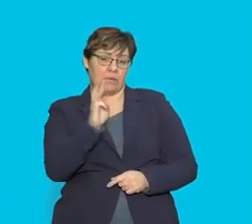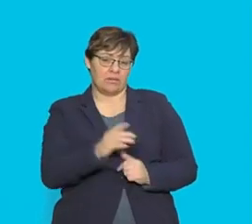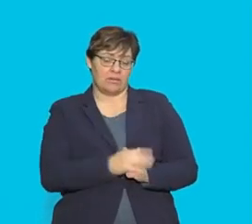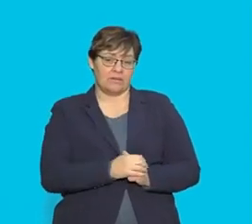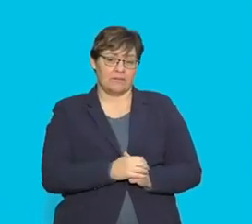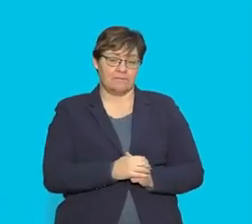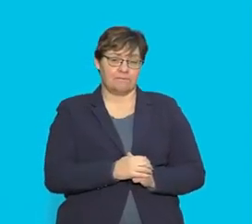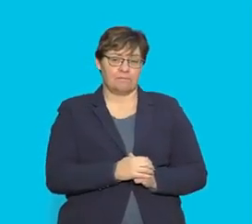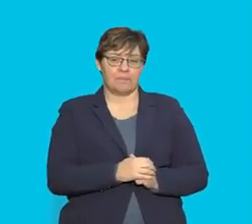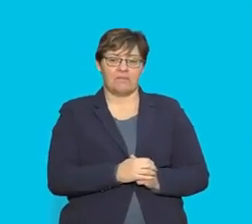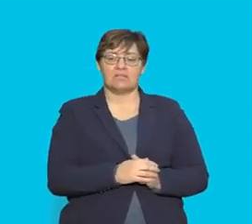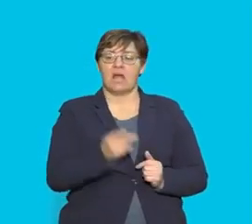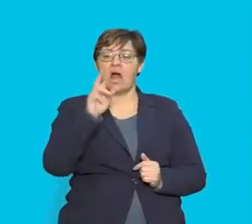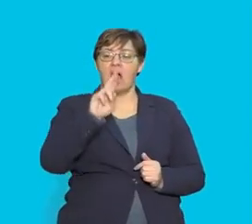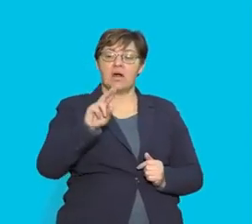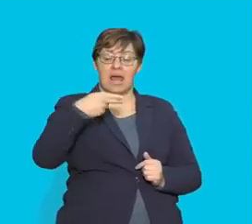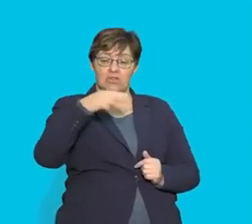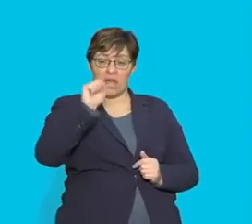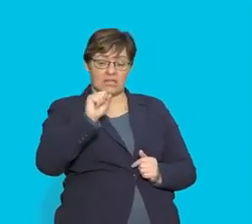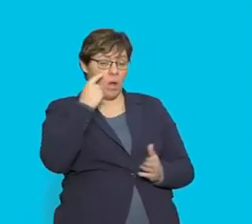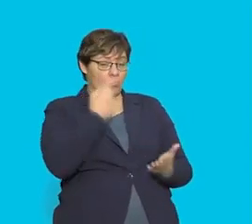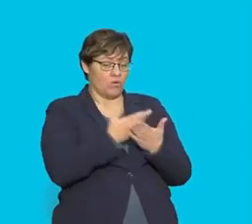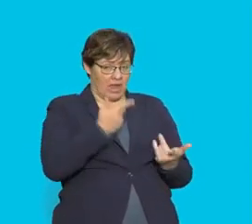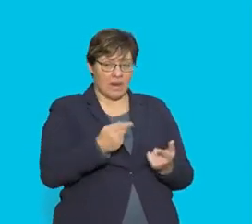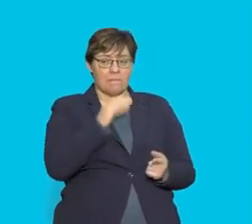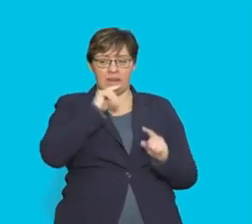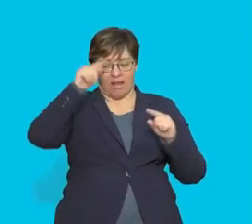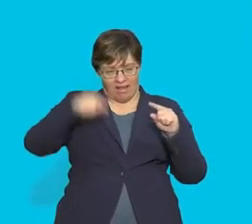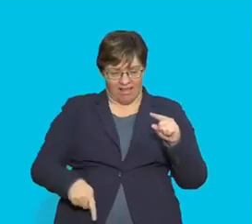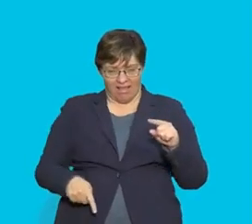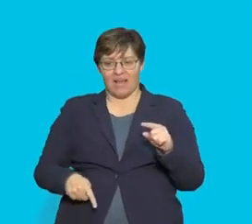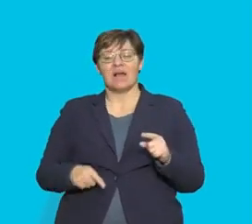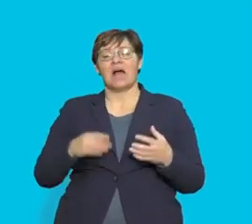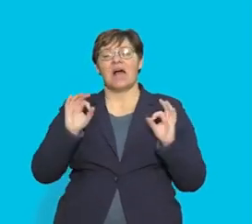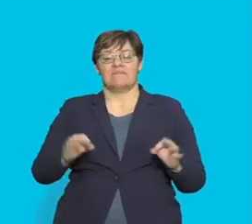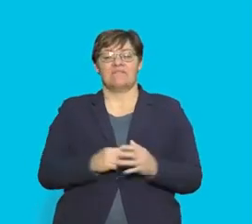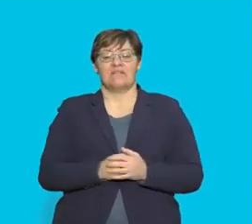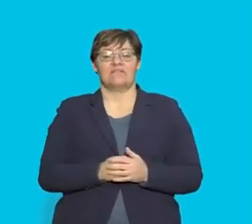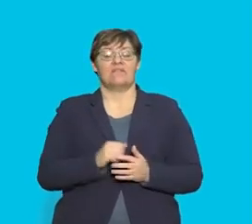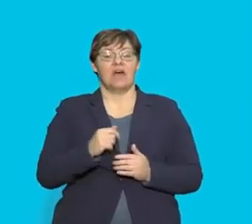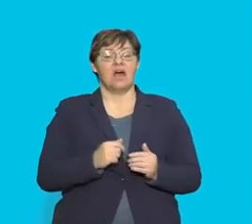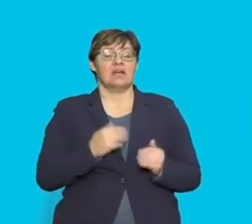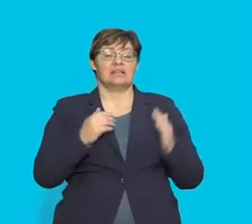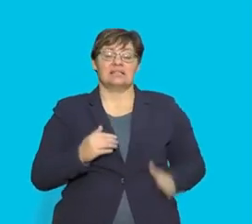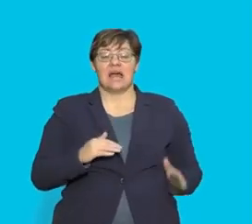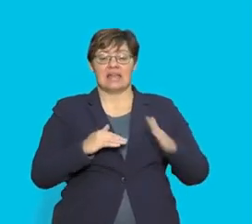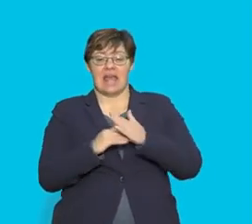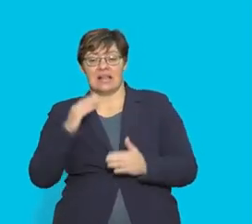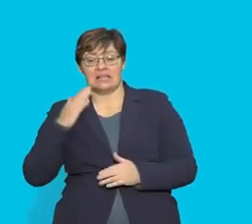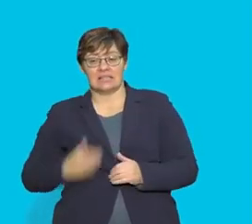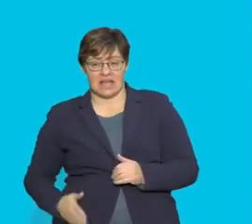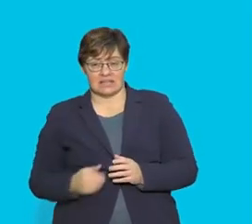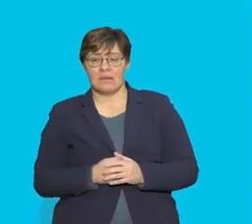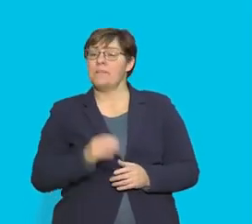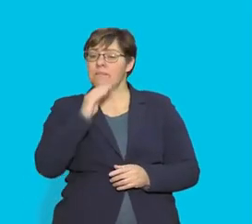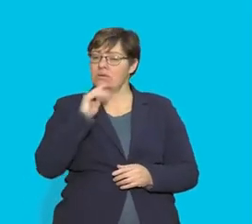true, right? So if I can prove RHS, then all of this will be true. If I can prove SAS, which